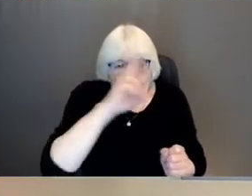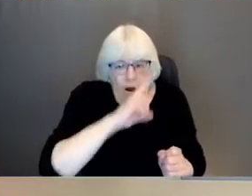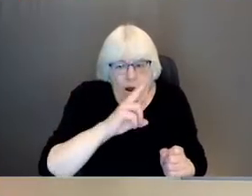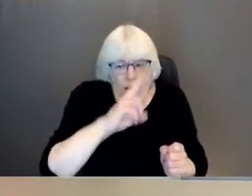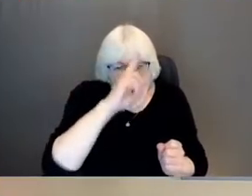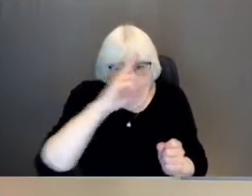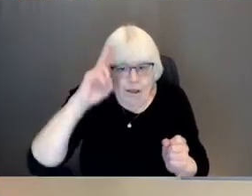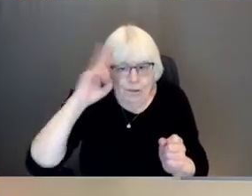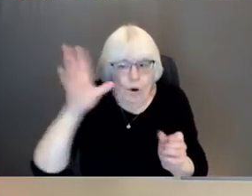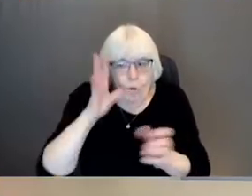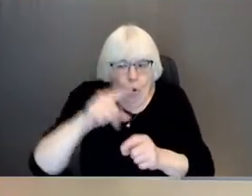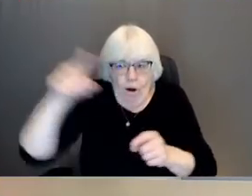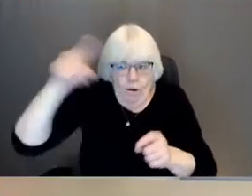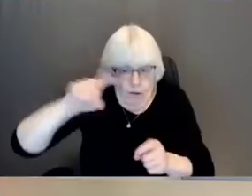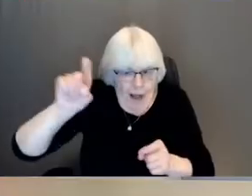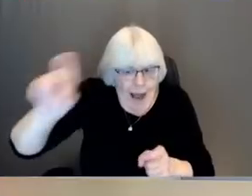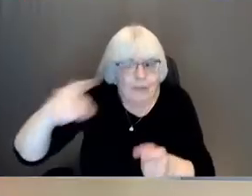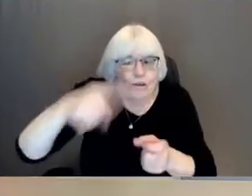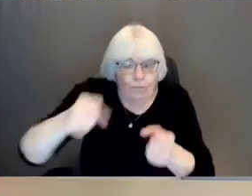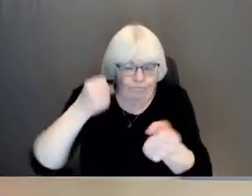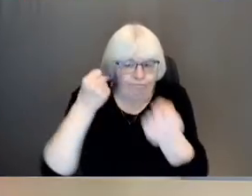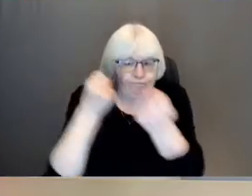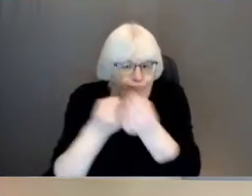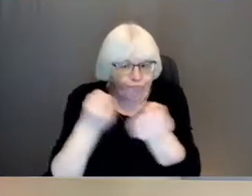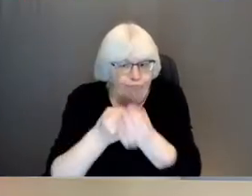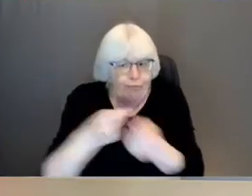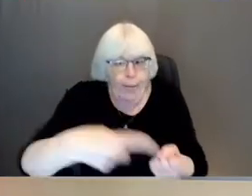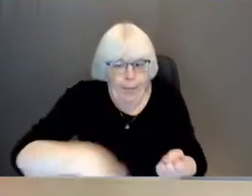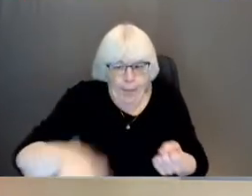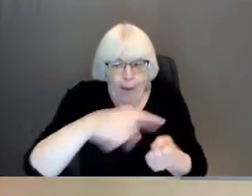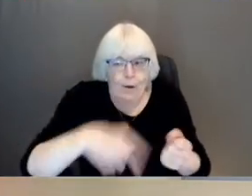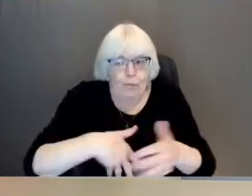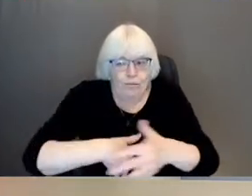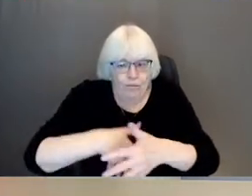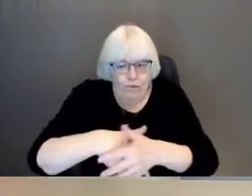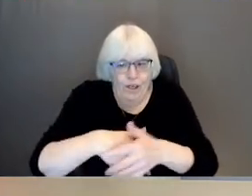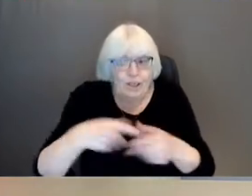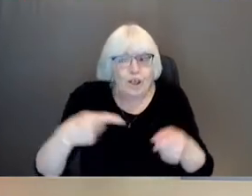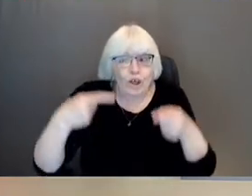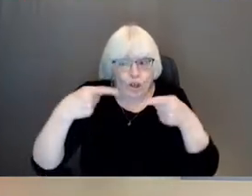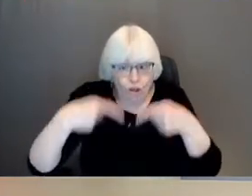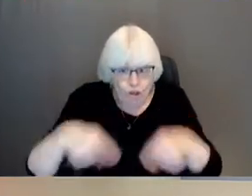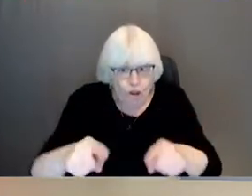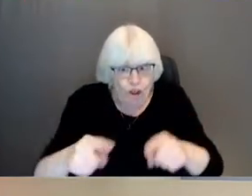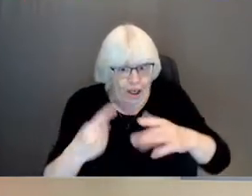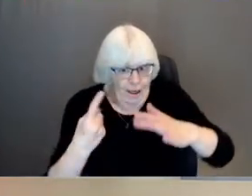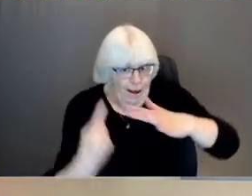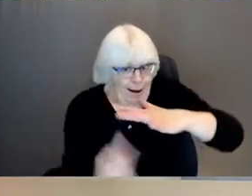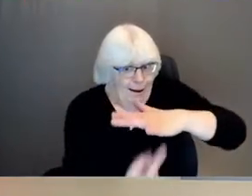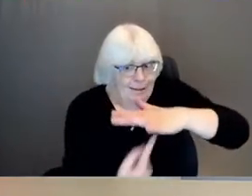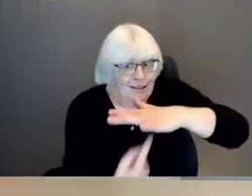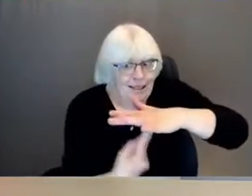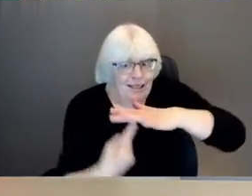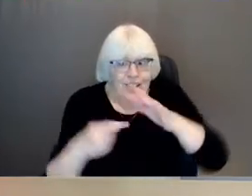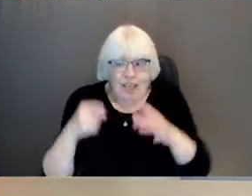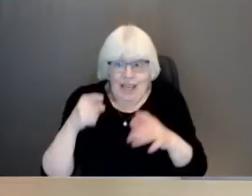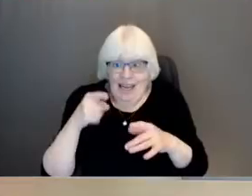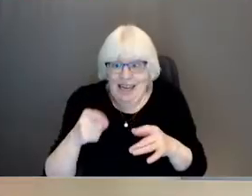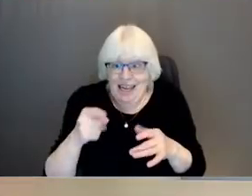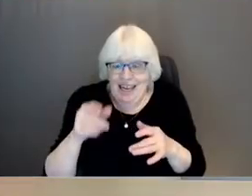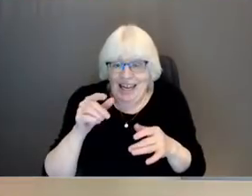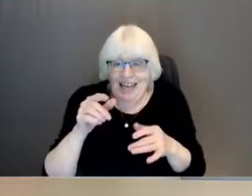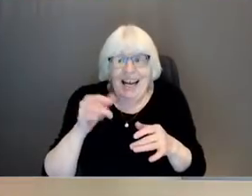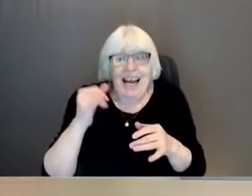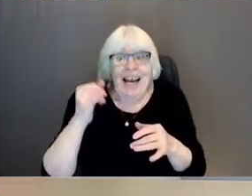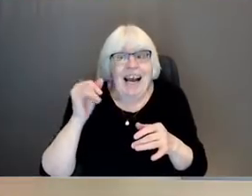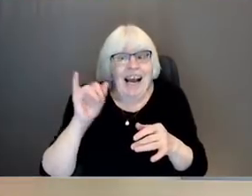Anyone who is pregnant and a close contact of a positive case and test negative is required to follow the isolation and testing requirements.